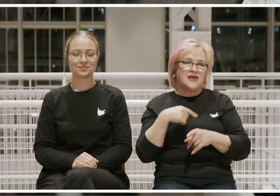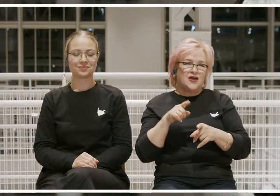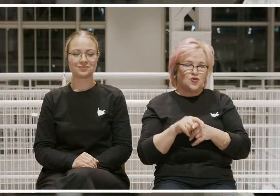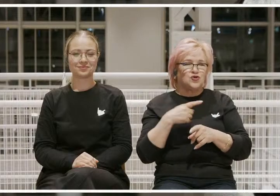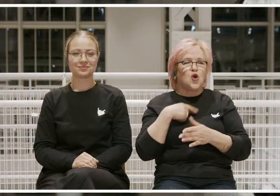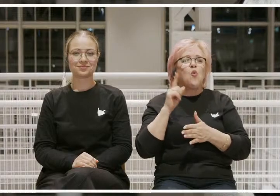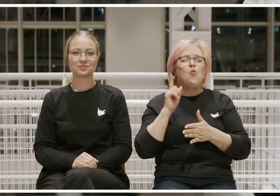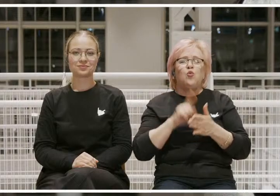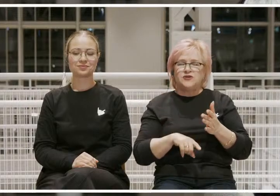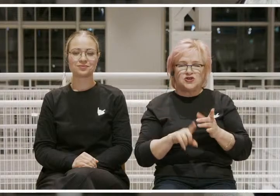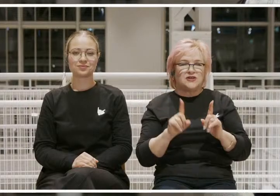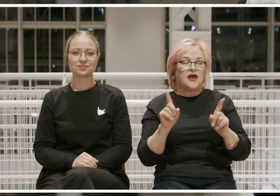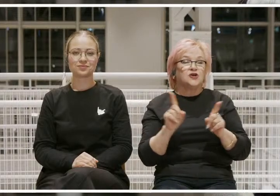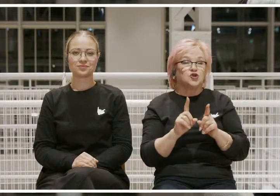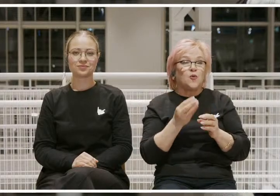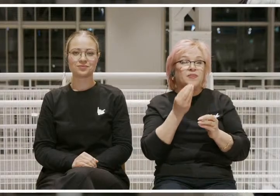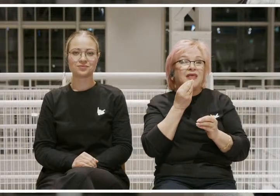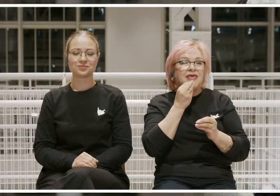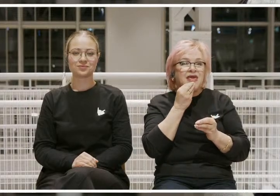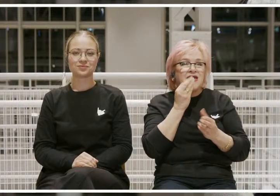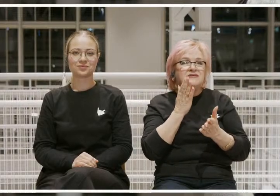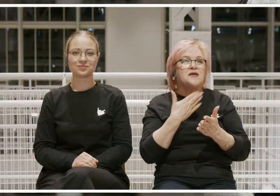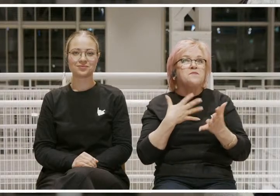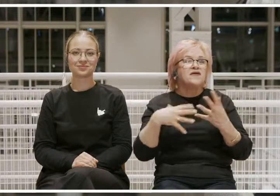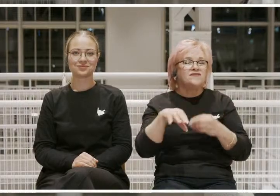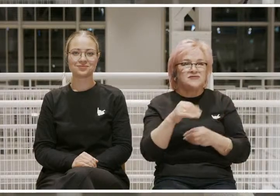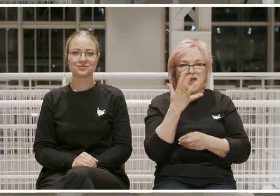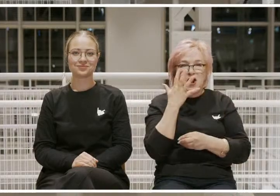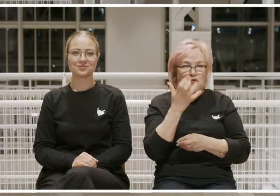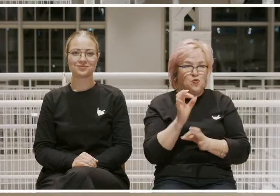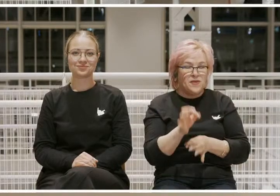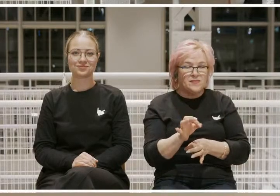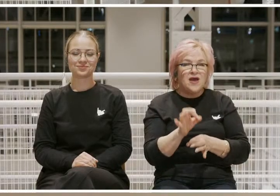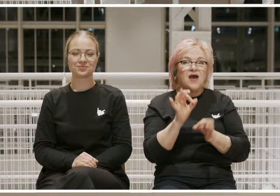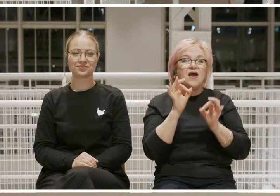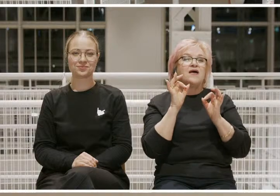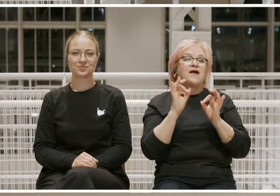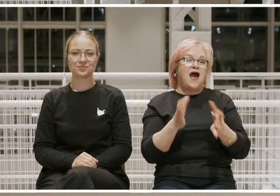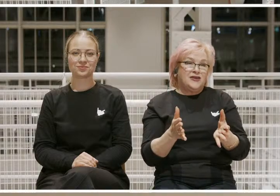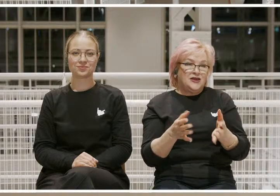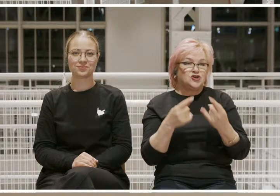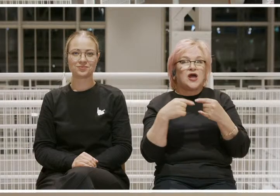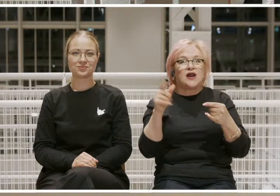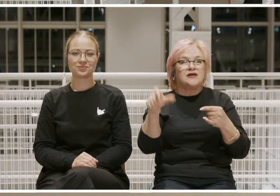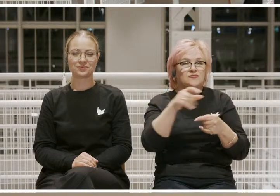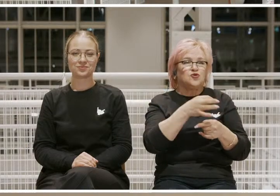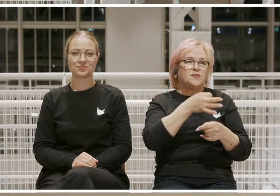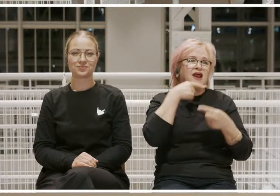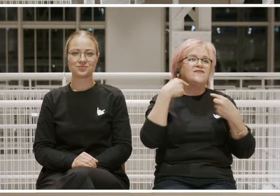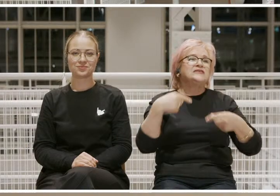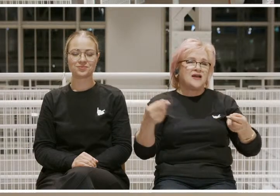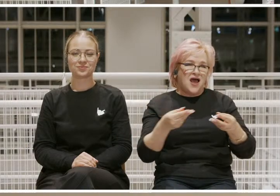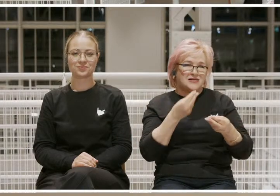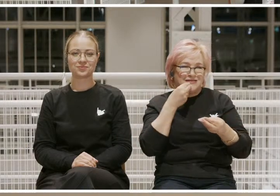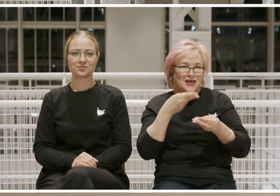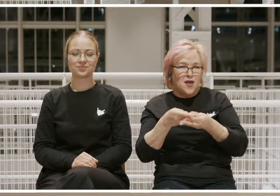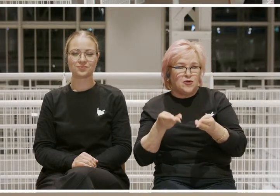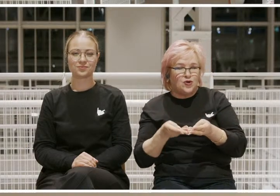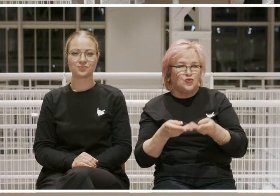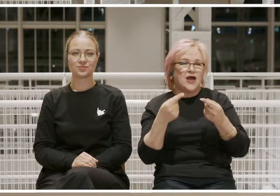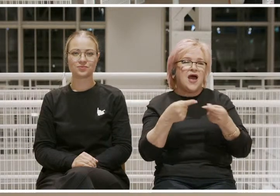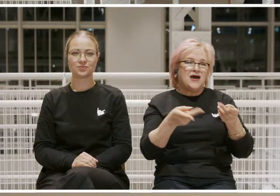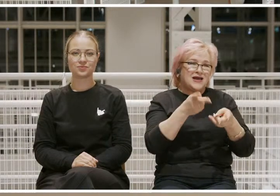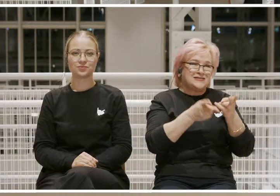all love. We all love different foods, but we kind of can talk about it. And, you know, so many food shows happening at the